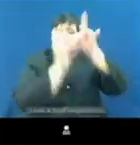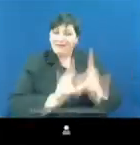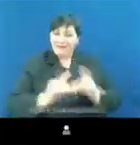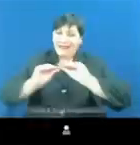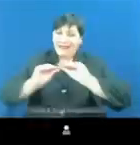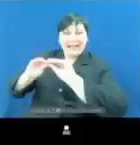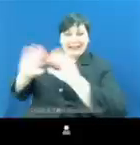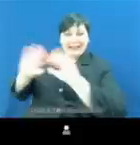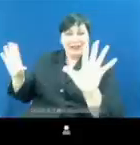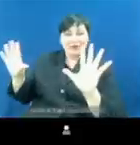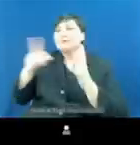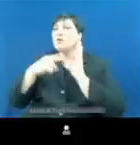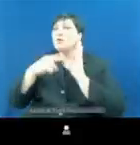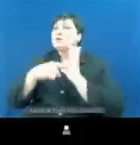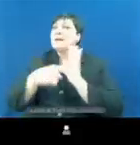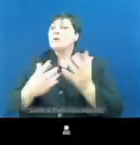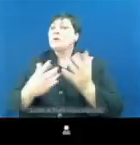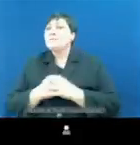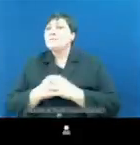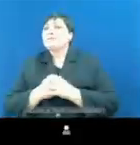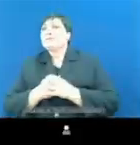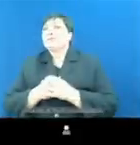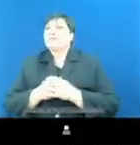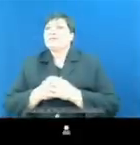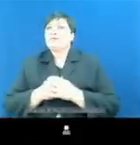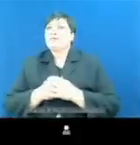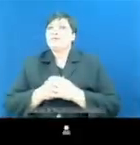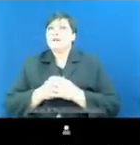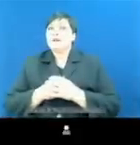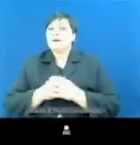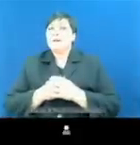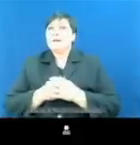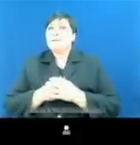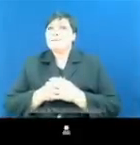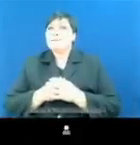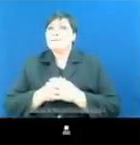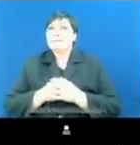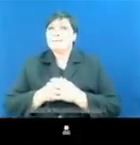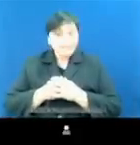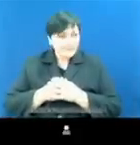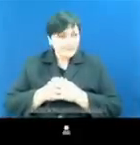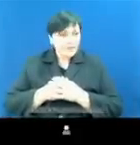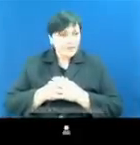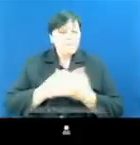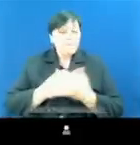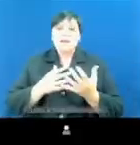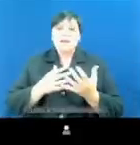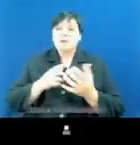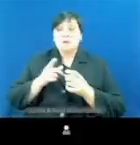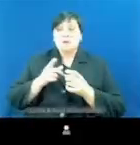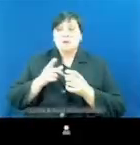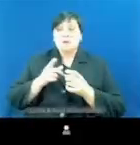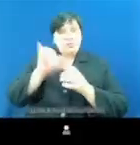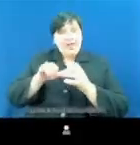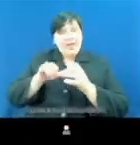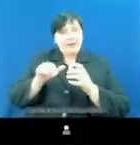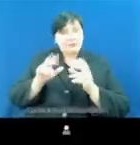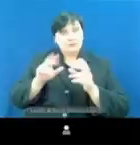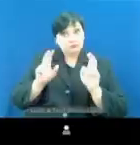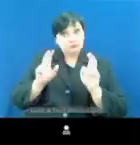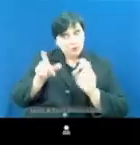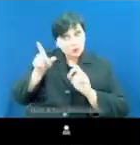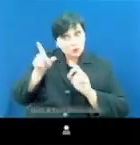For example, you might want to put the right regarding a free lawyer first, because if the deaf